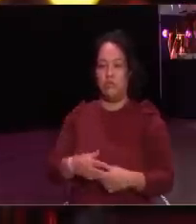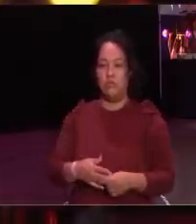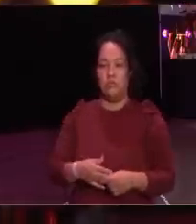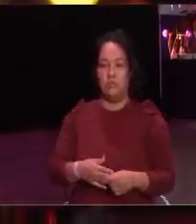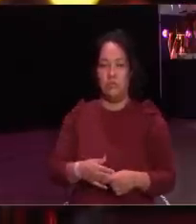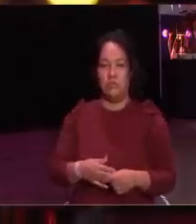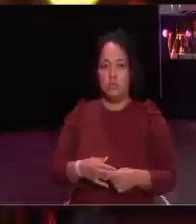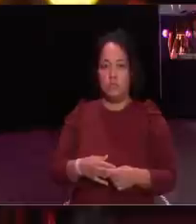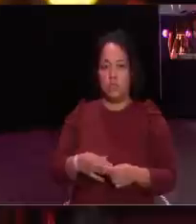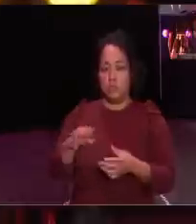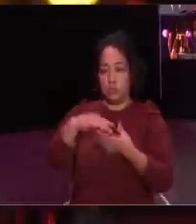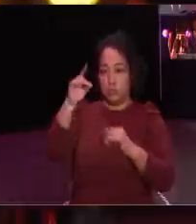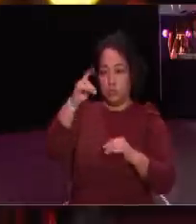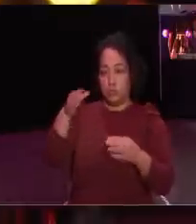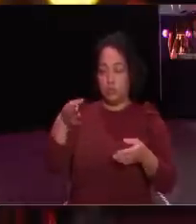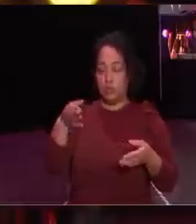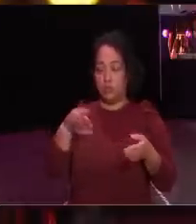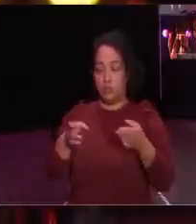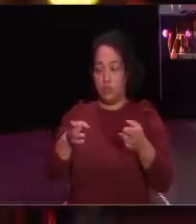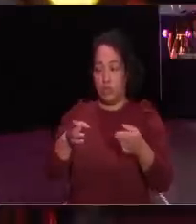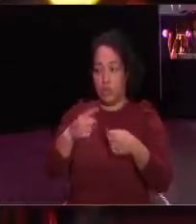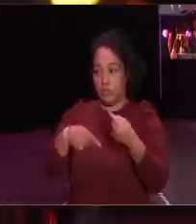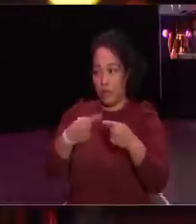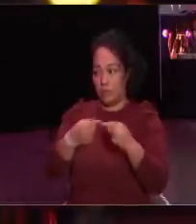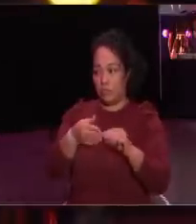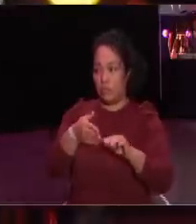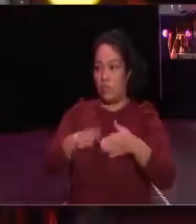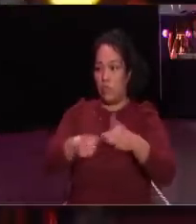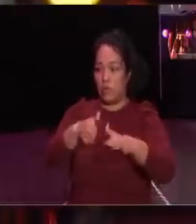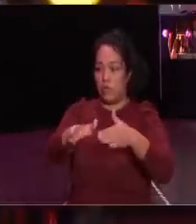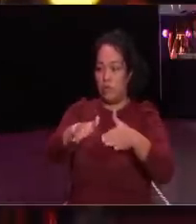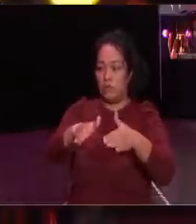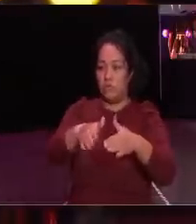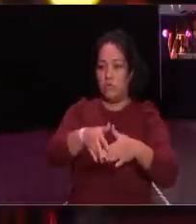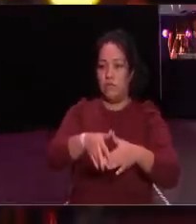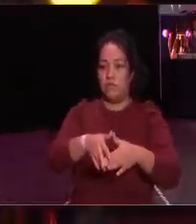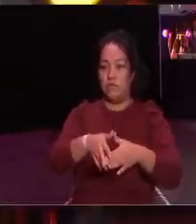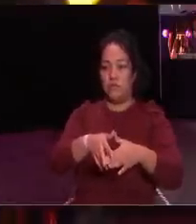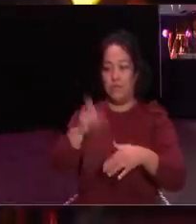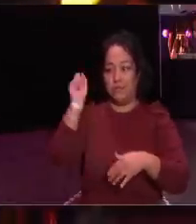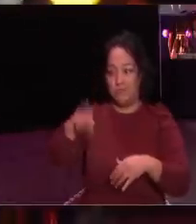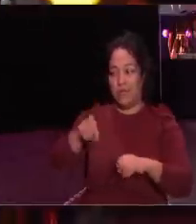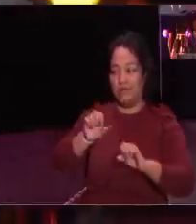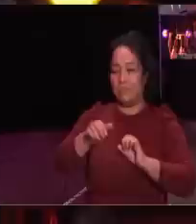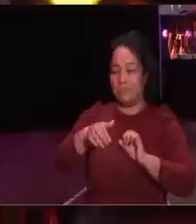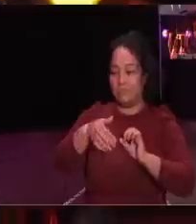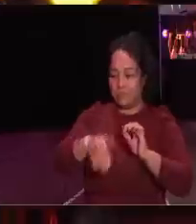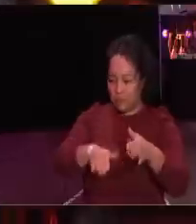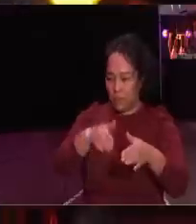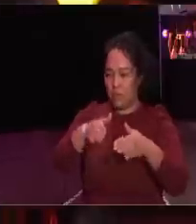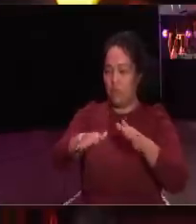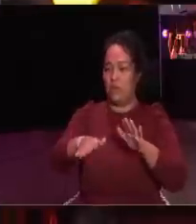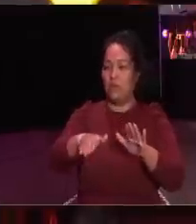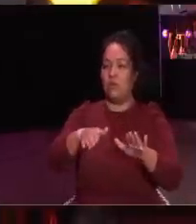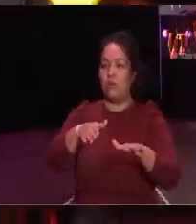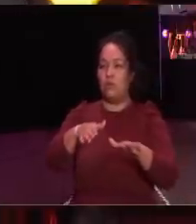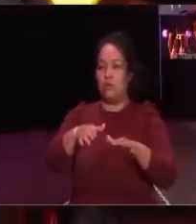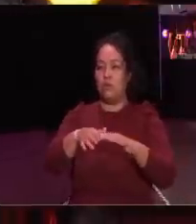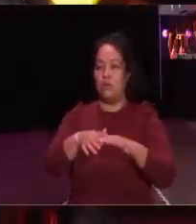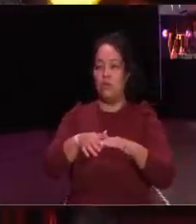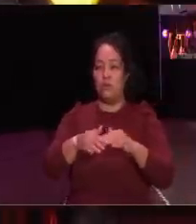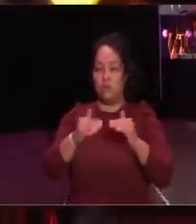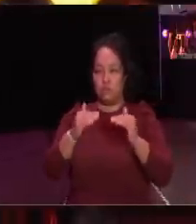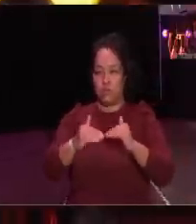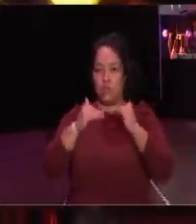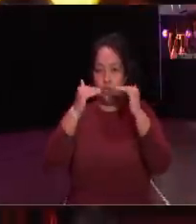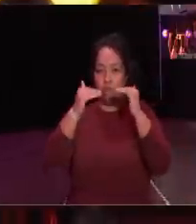Se trata de caminar. It's about walking. Tú tienes que caminar. You must walk. Y vas subiendo de nivel. And you're going from one